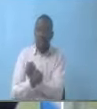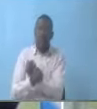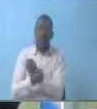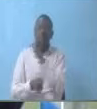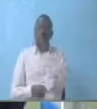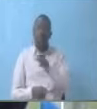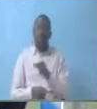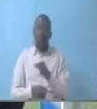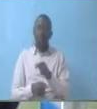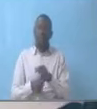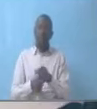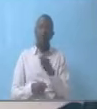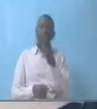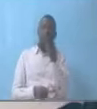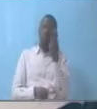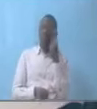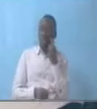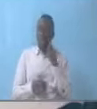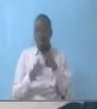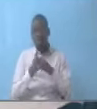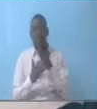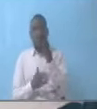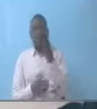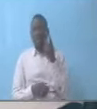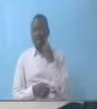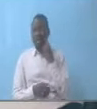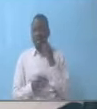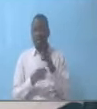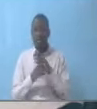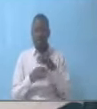which period you should be taken before a judge.